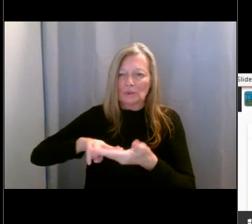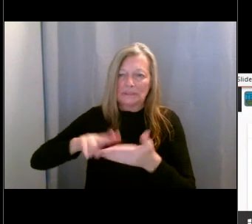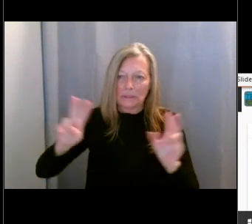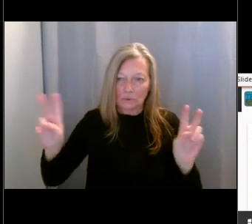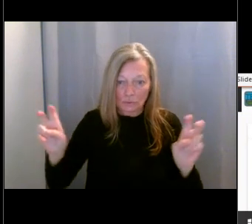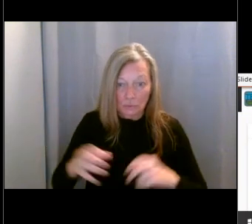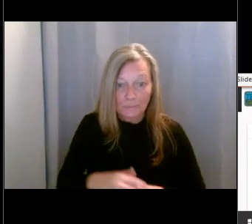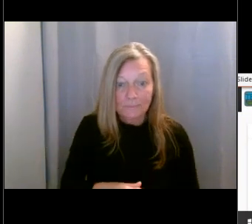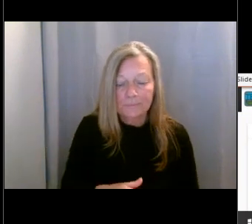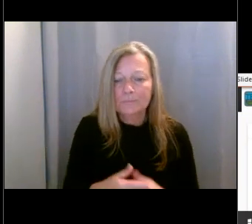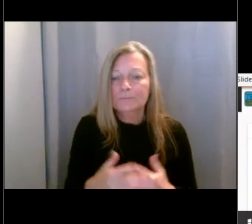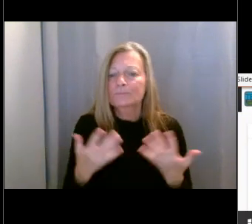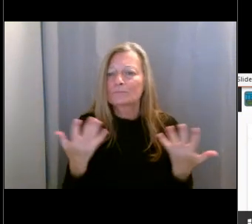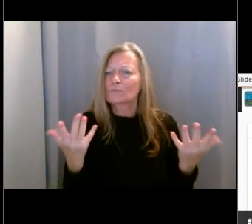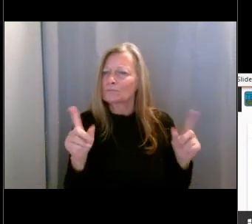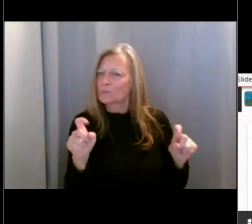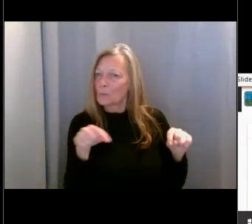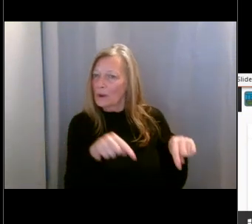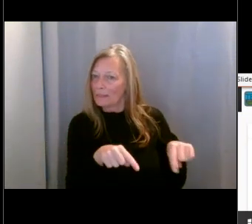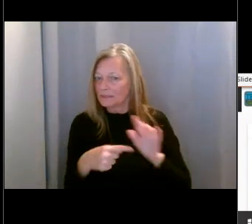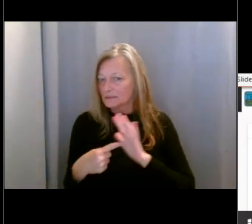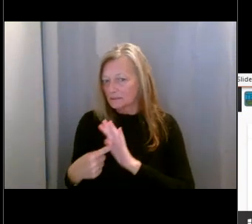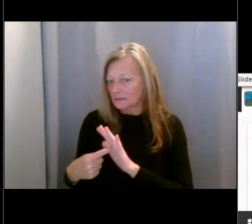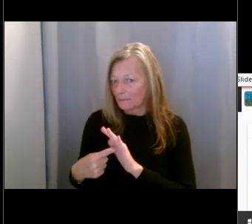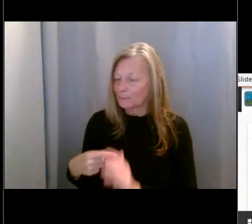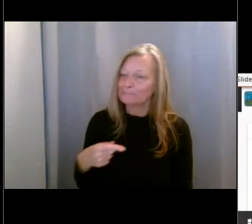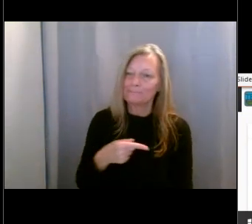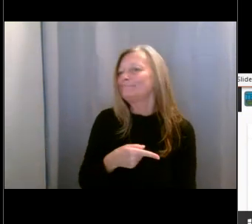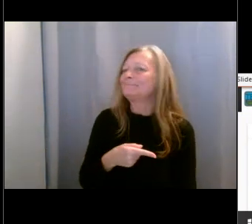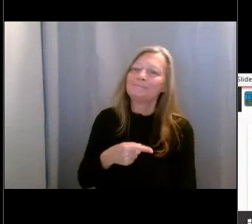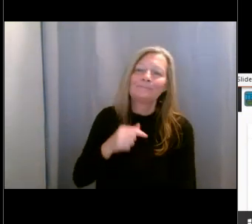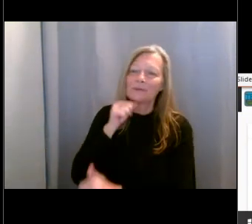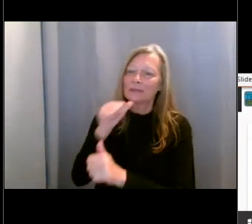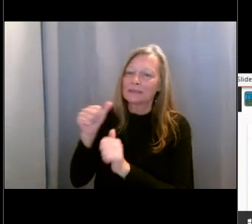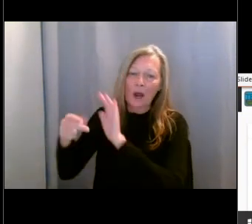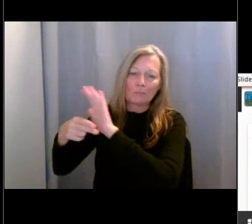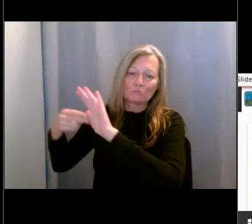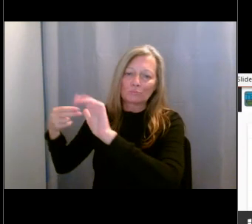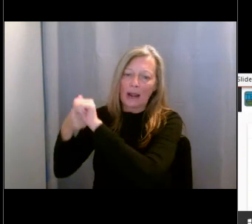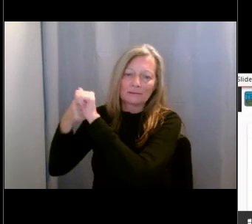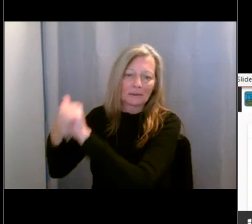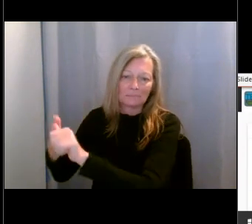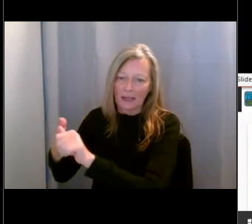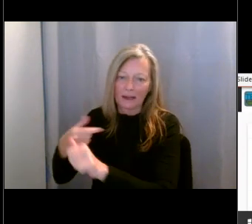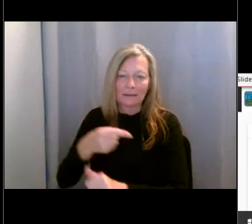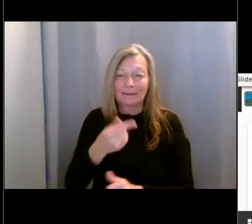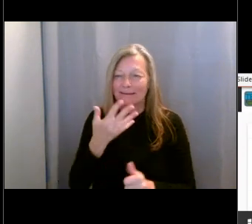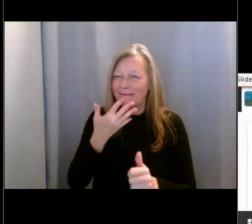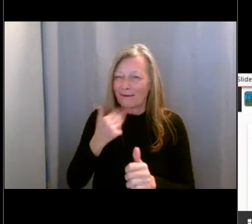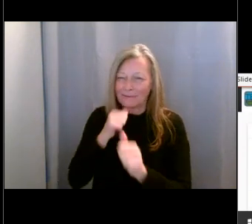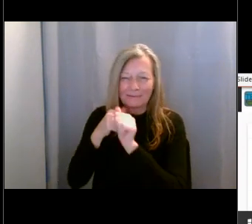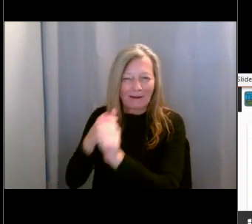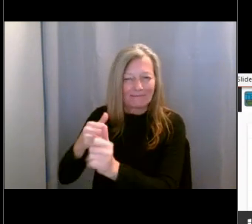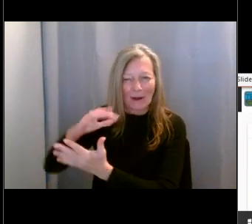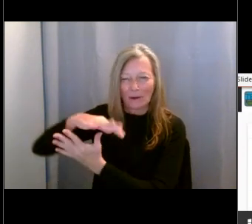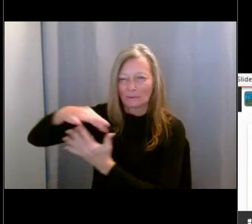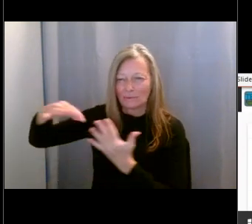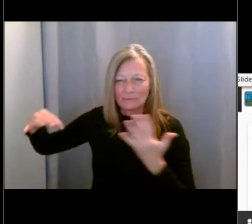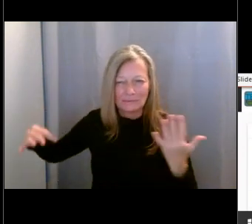example? This is not brand compliant. It uses colors outside the palette, and the logo is incorrect. And it uses